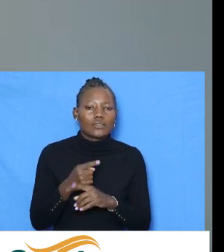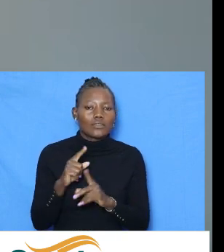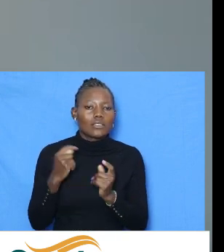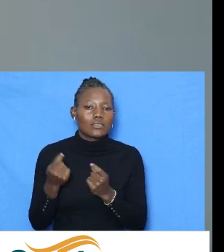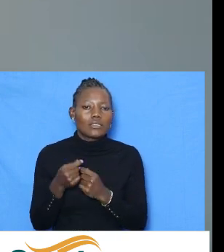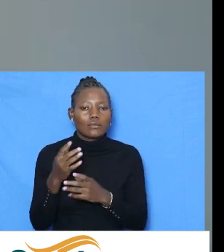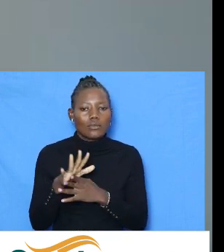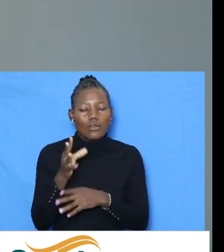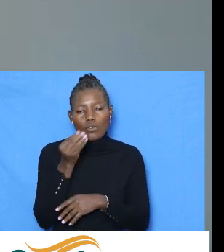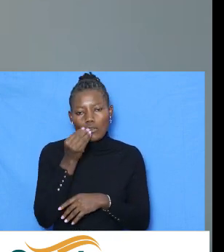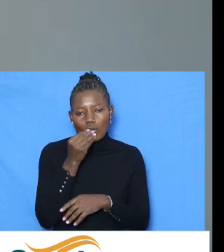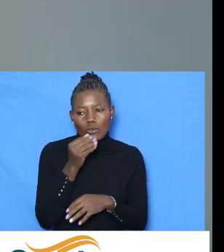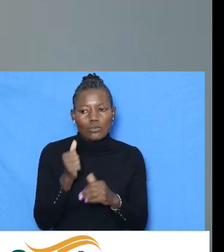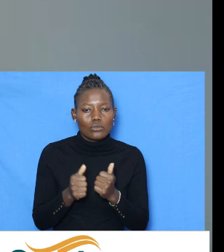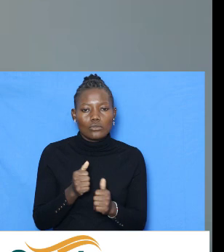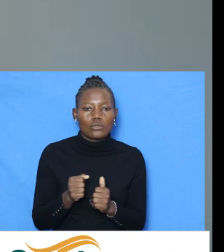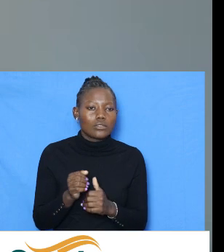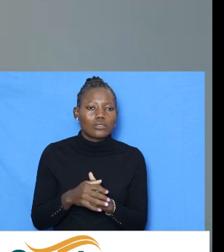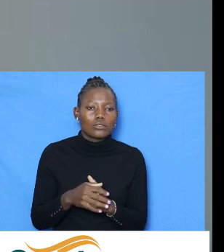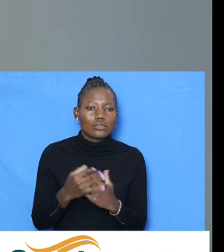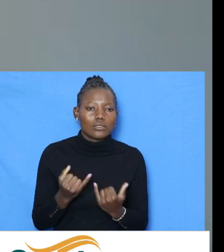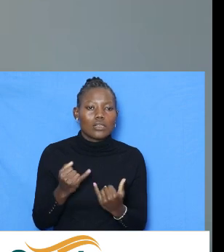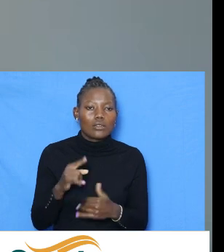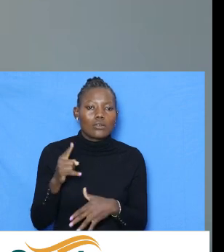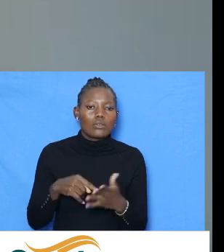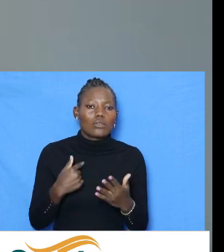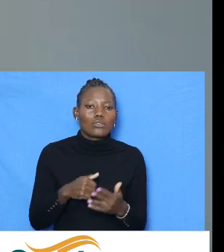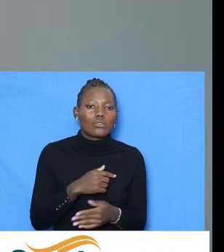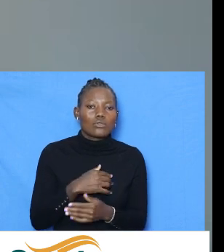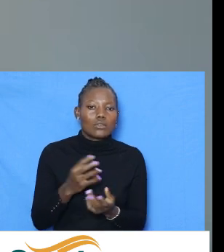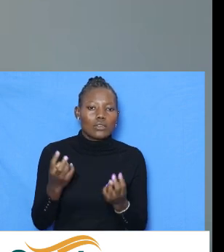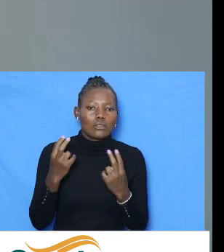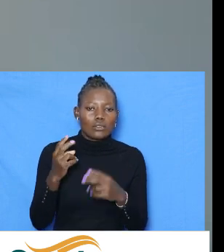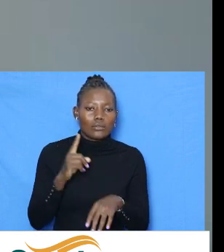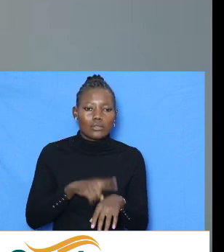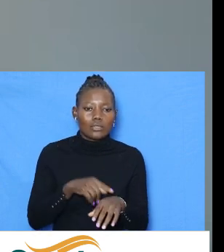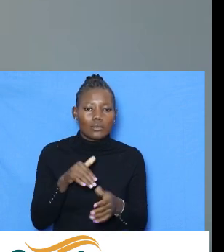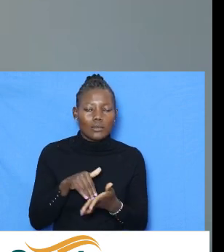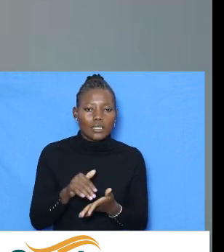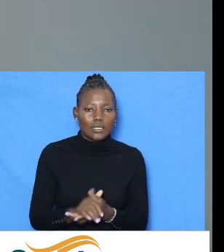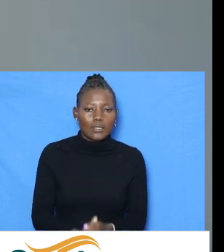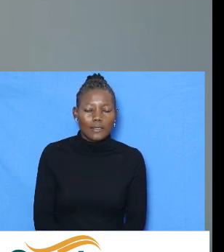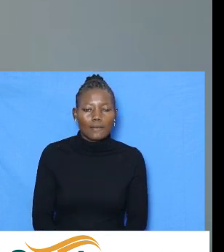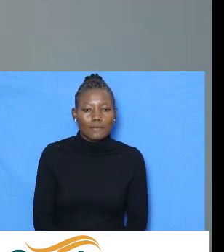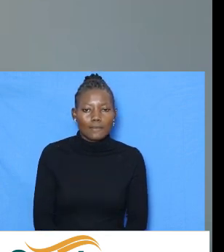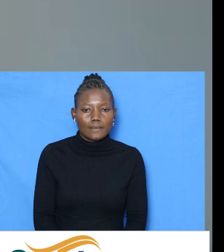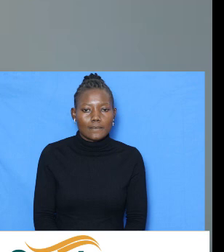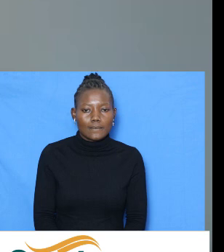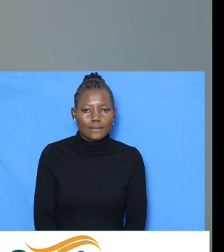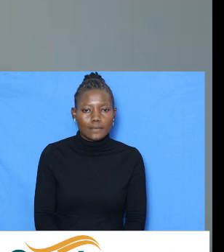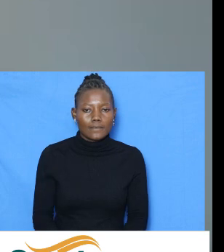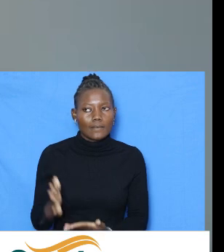food would now be what we are looking at again with timing again. I hope